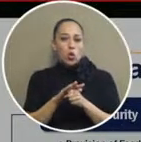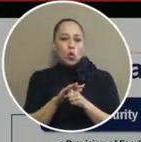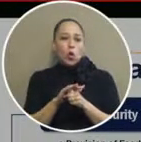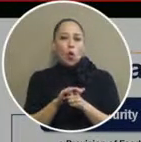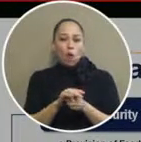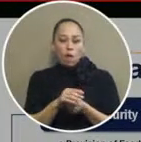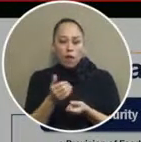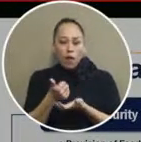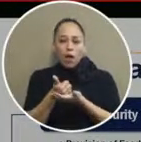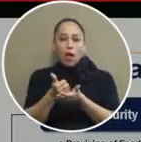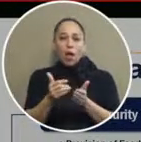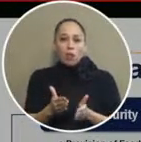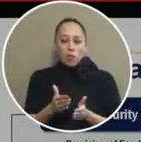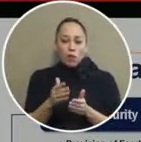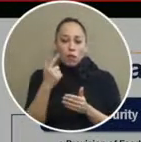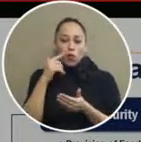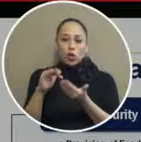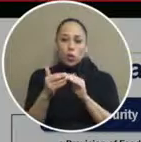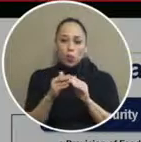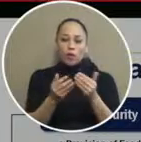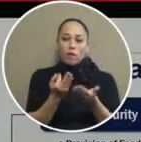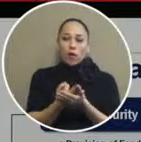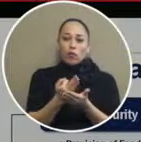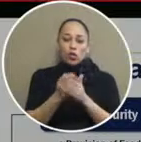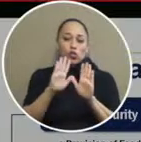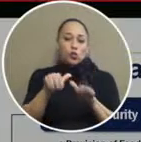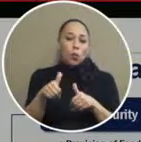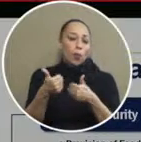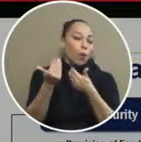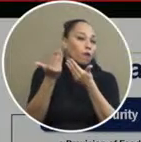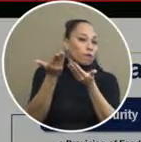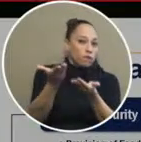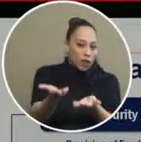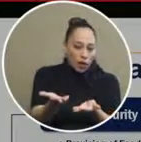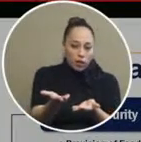will be the El Paso Community Foundation, to provide